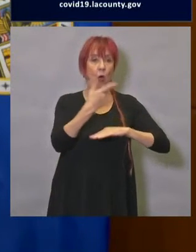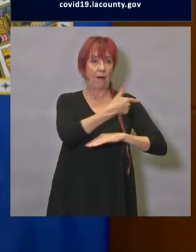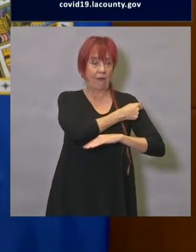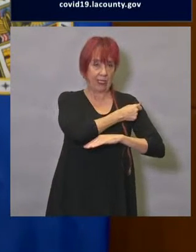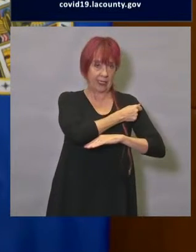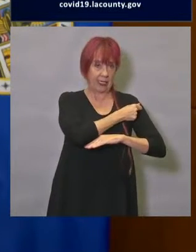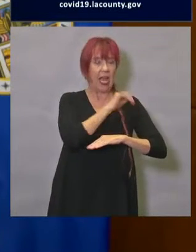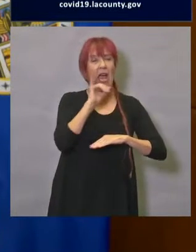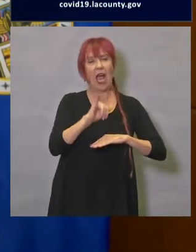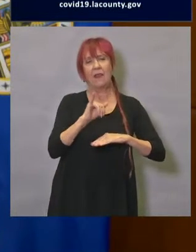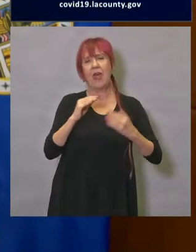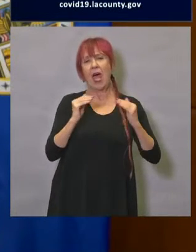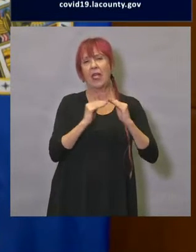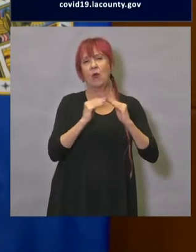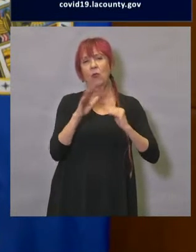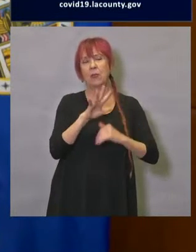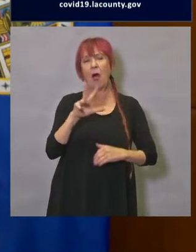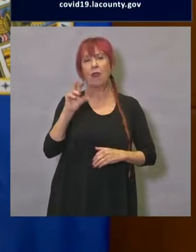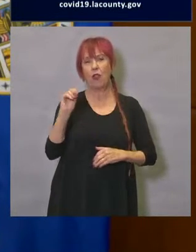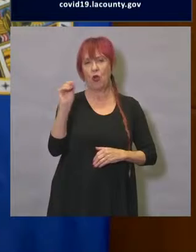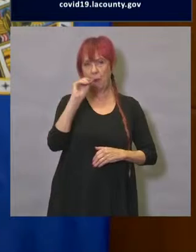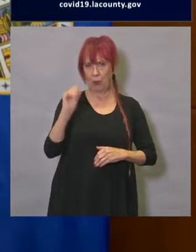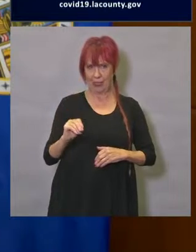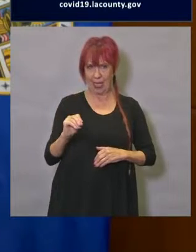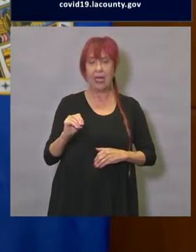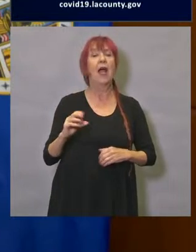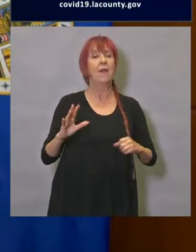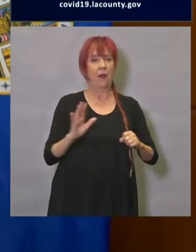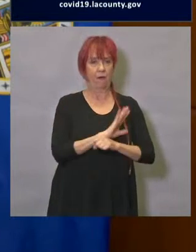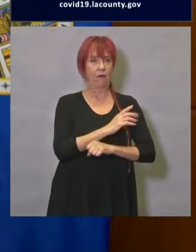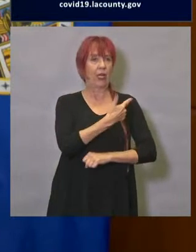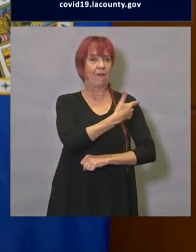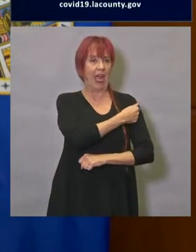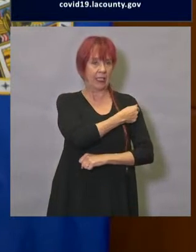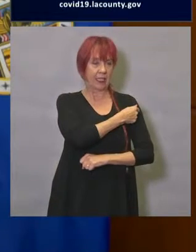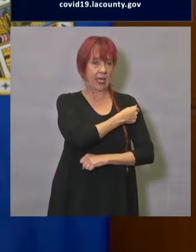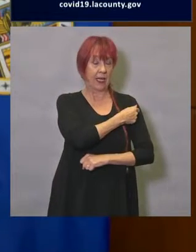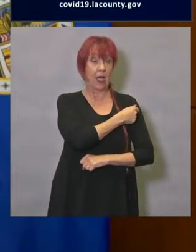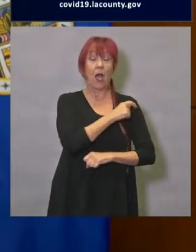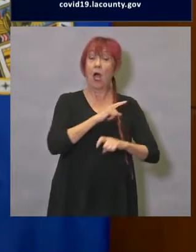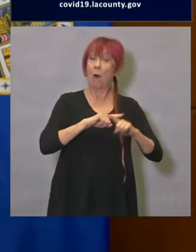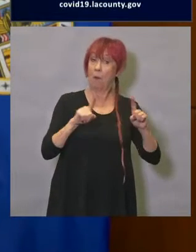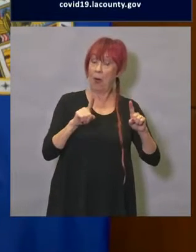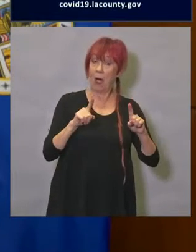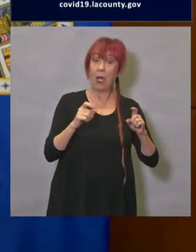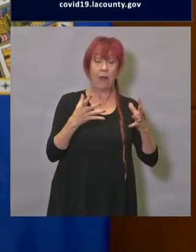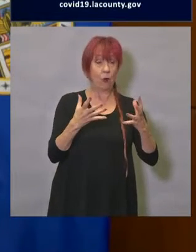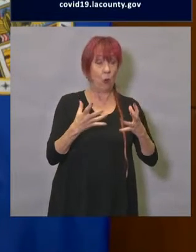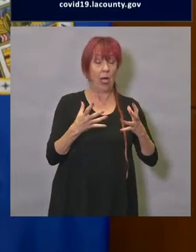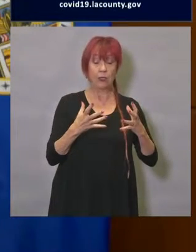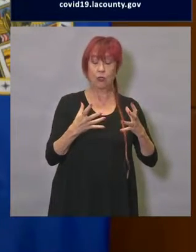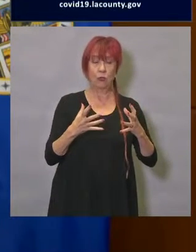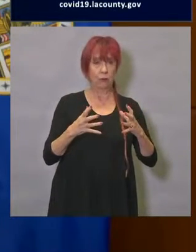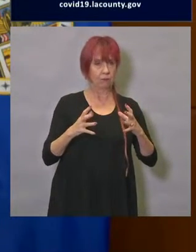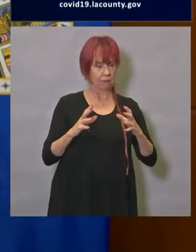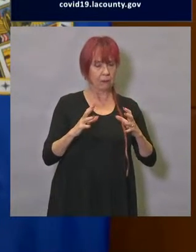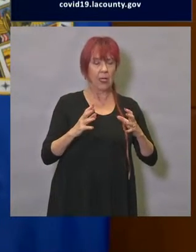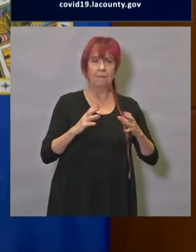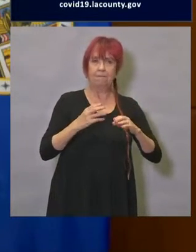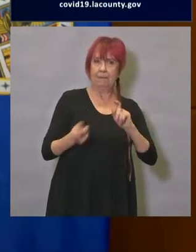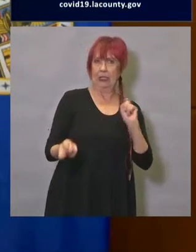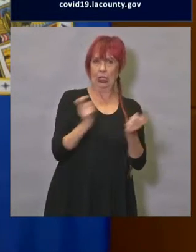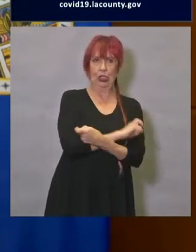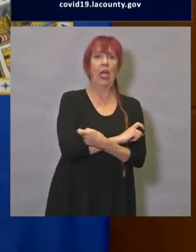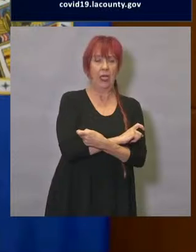is about 30% that we know that are fully vaccinated. But in order to fully turn the corner, in my opinion, we need